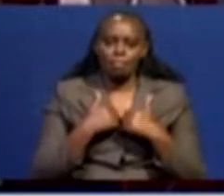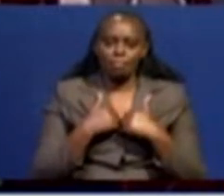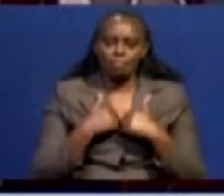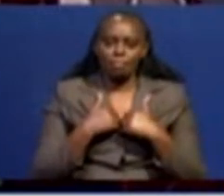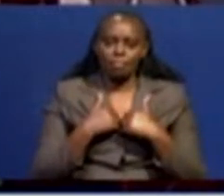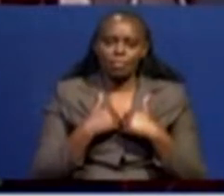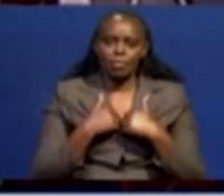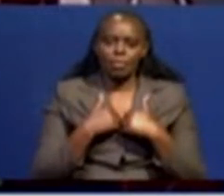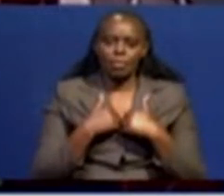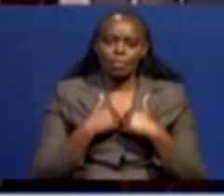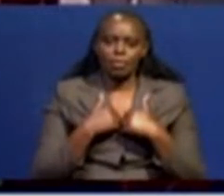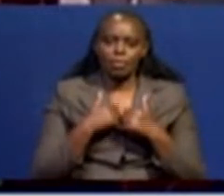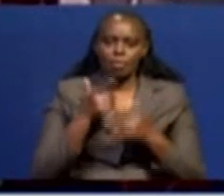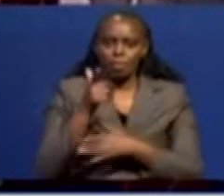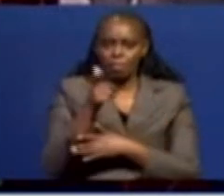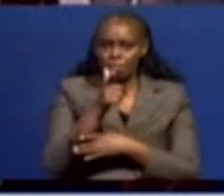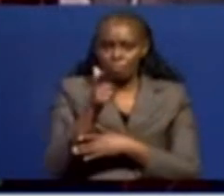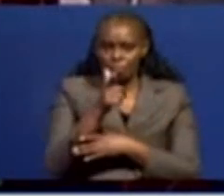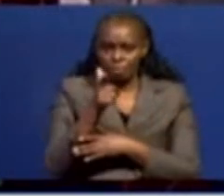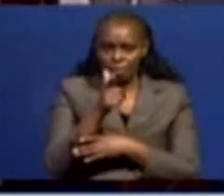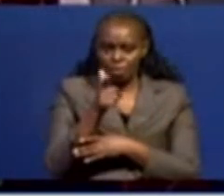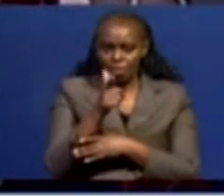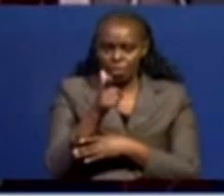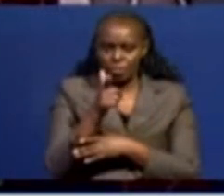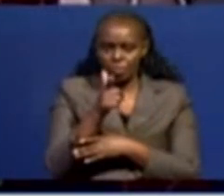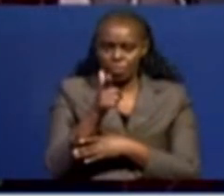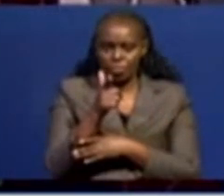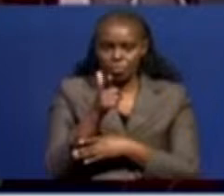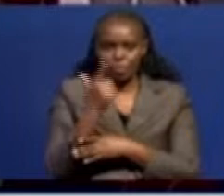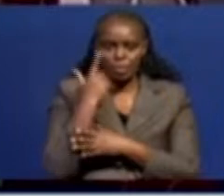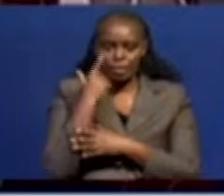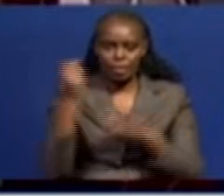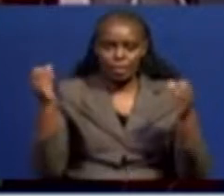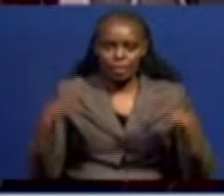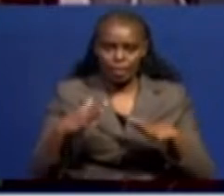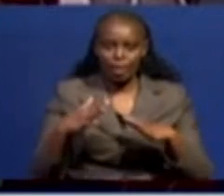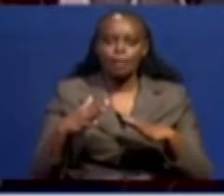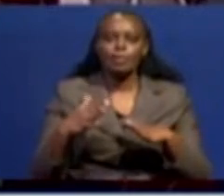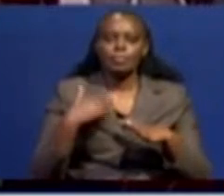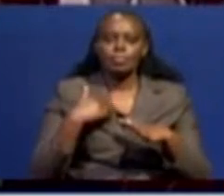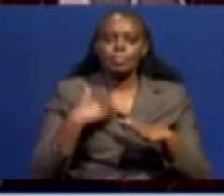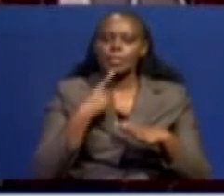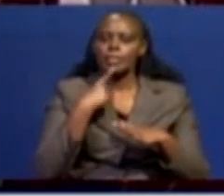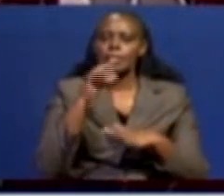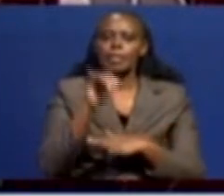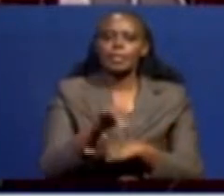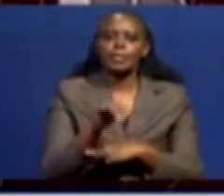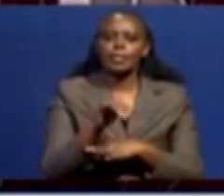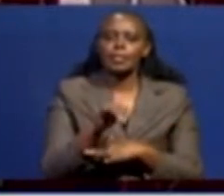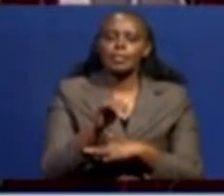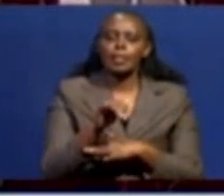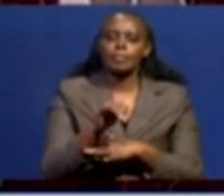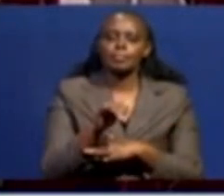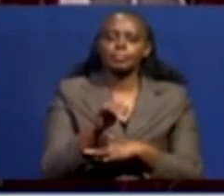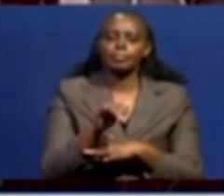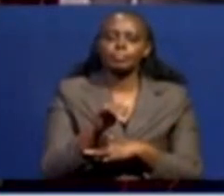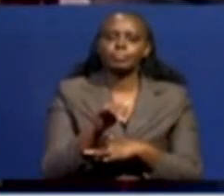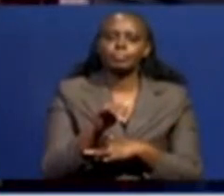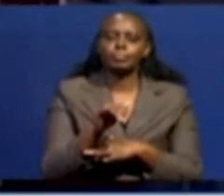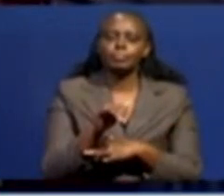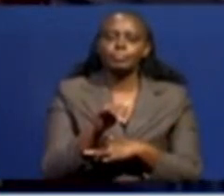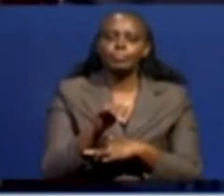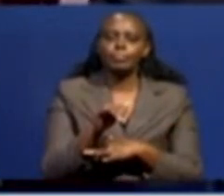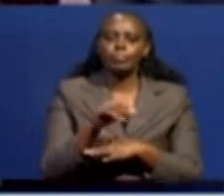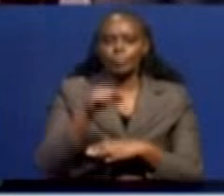Honorable Chair. So in that video, at the end, Honorable Chair, that is where I am saying,